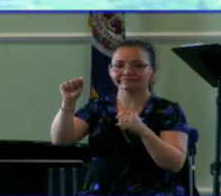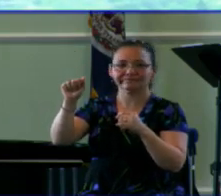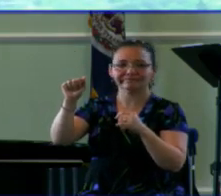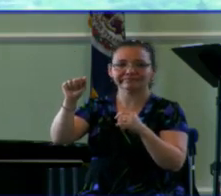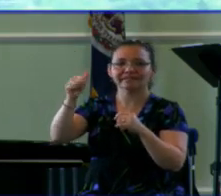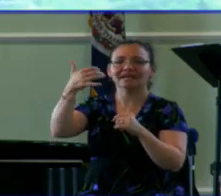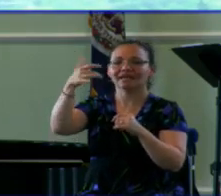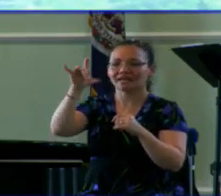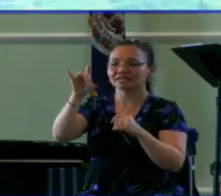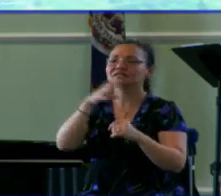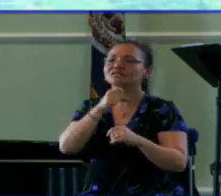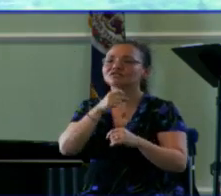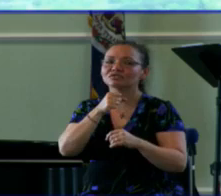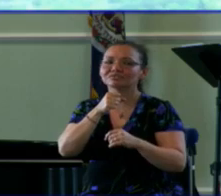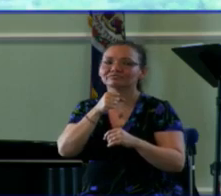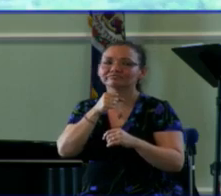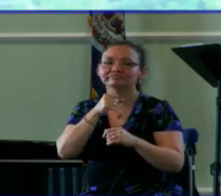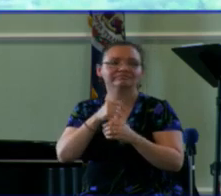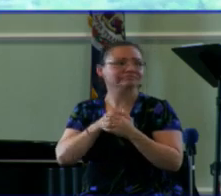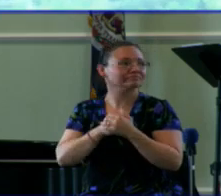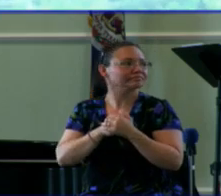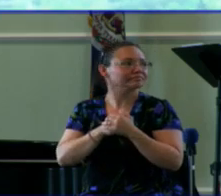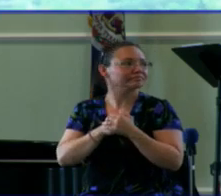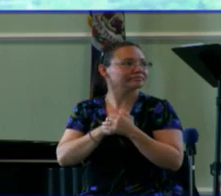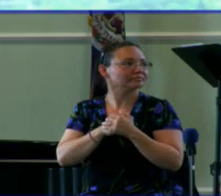18 years old.